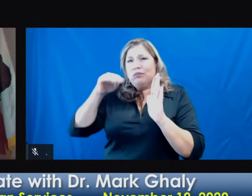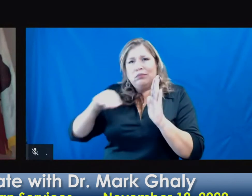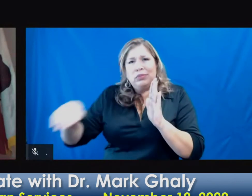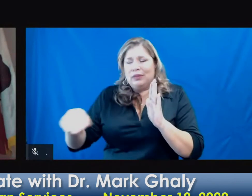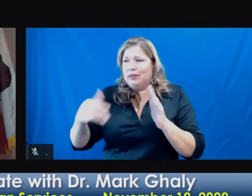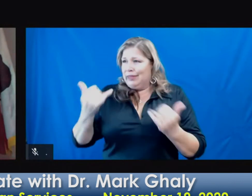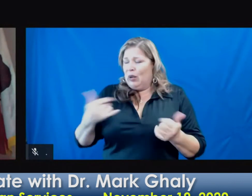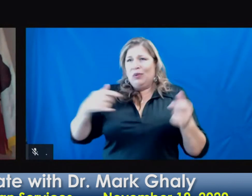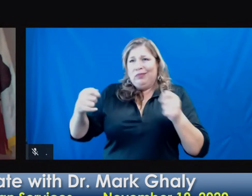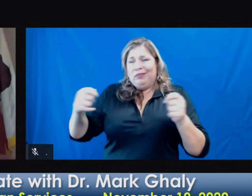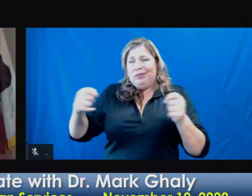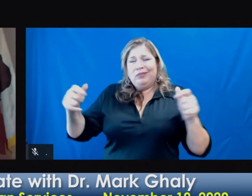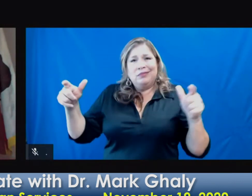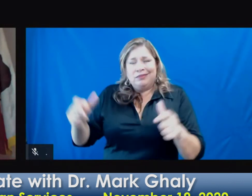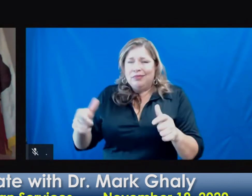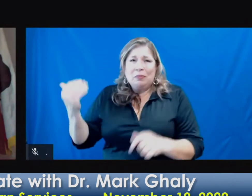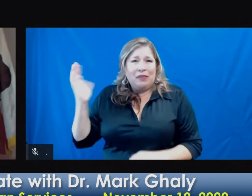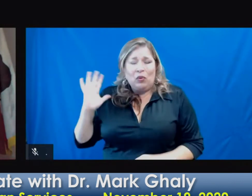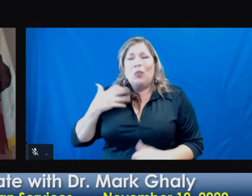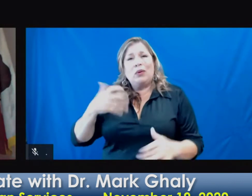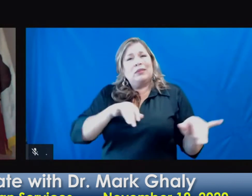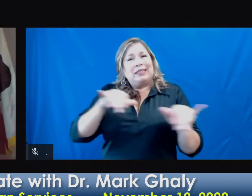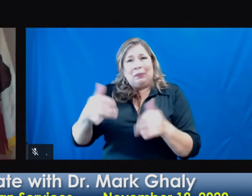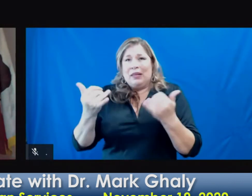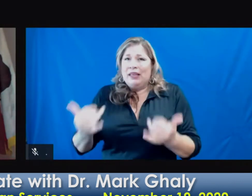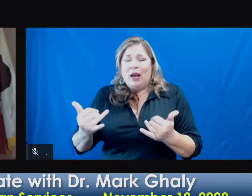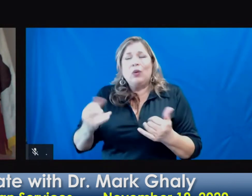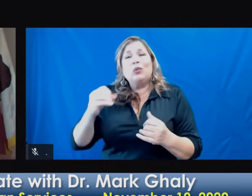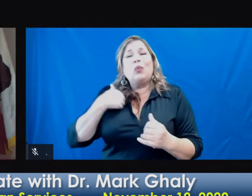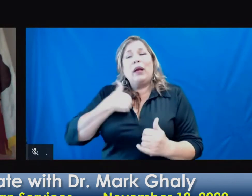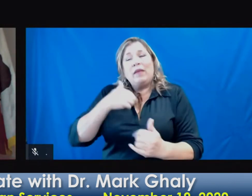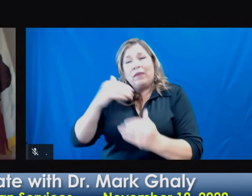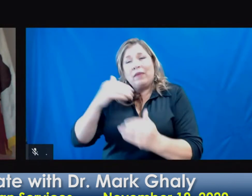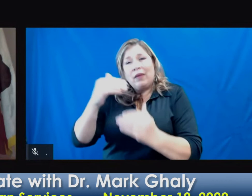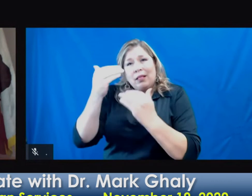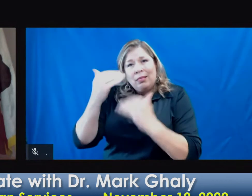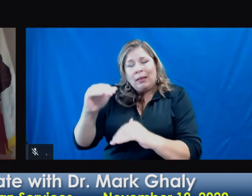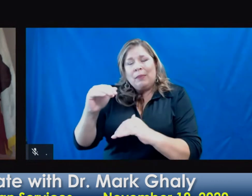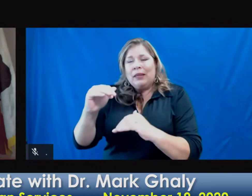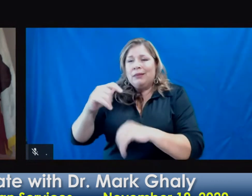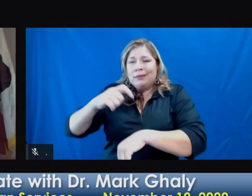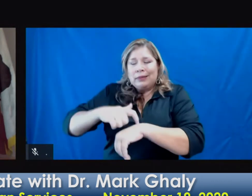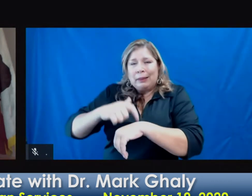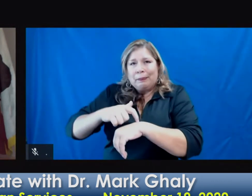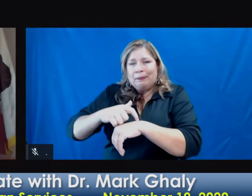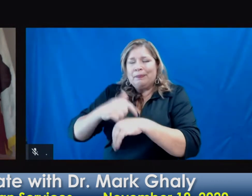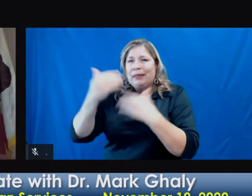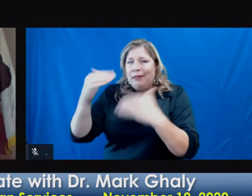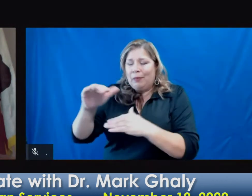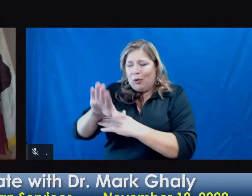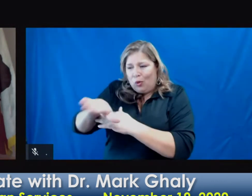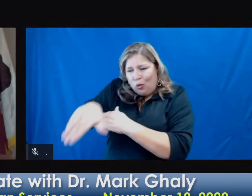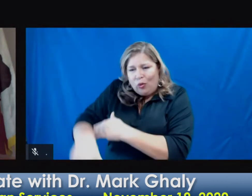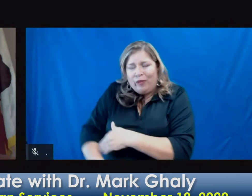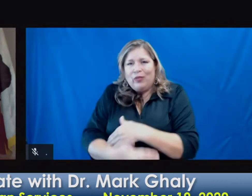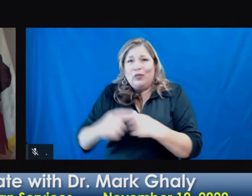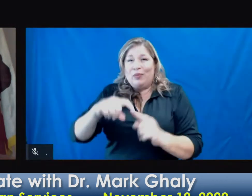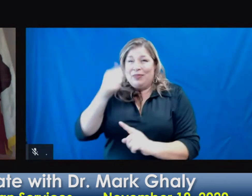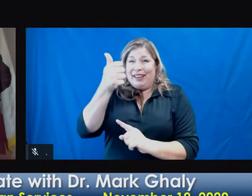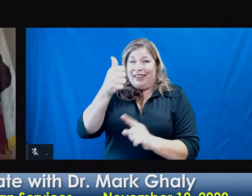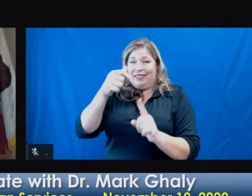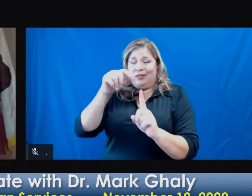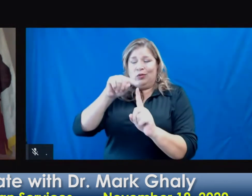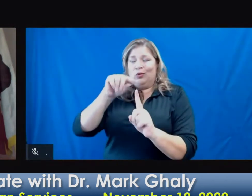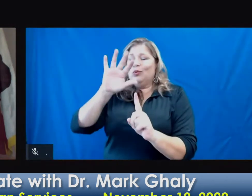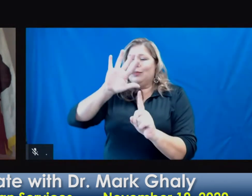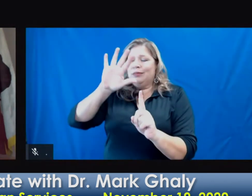a phase in that, and it's in a limited way applied to that purple tier, applied to a limited number of hours, and for a finite